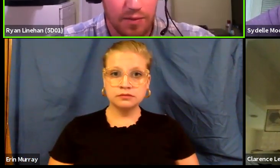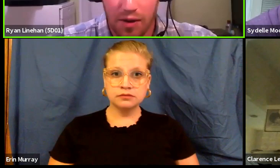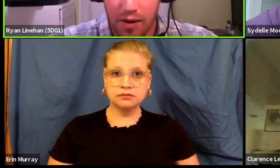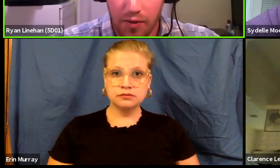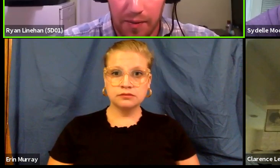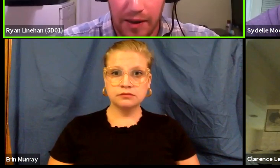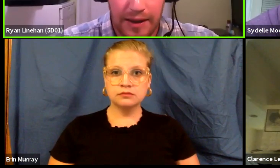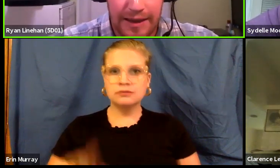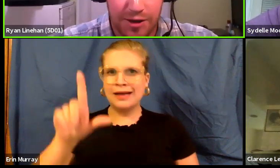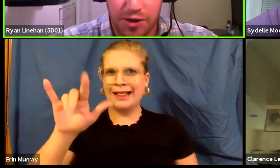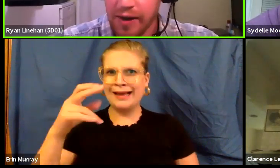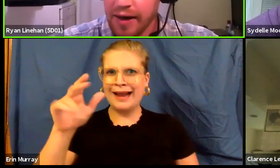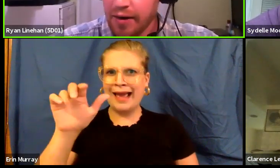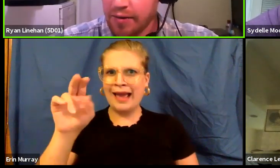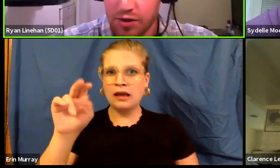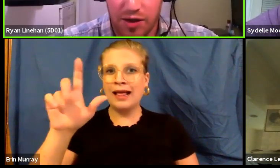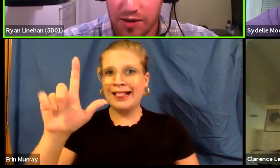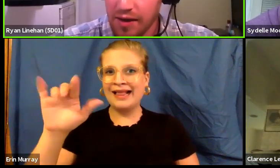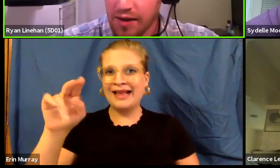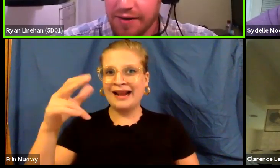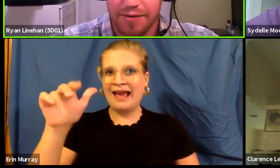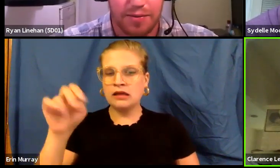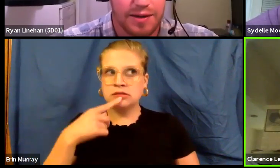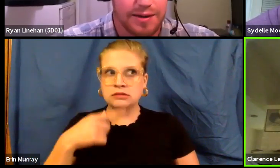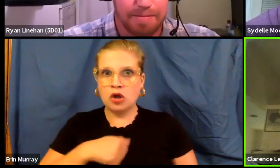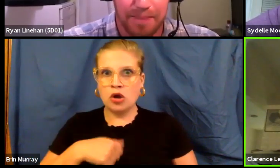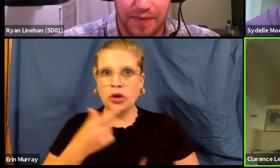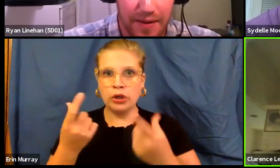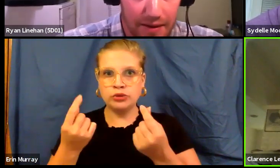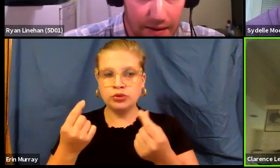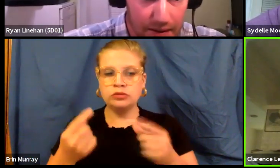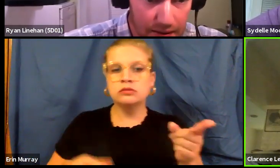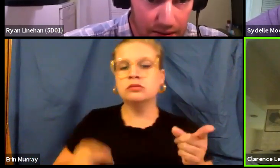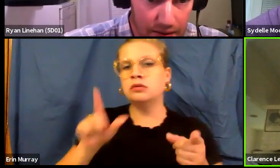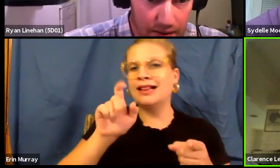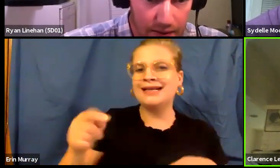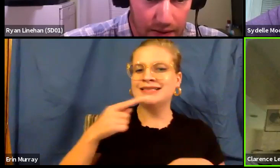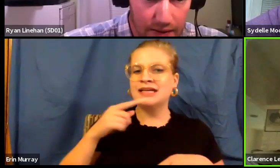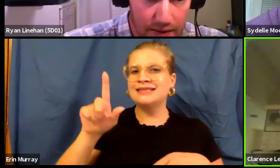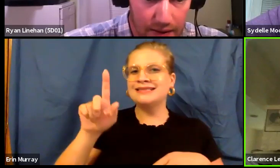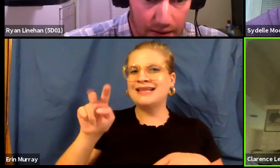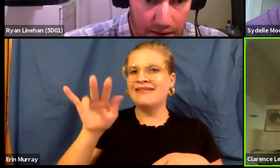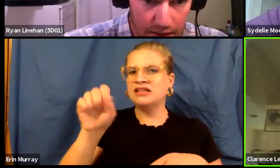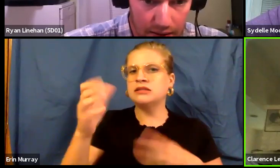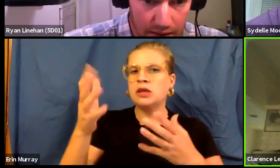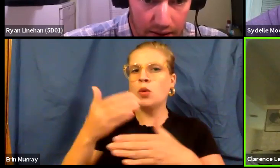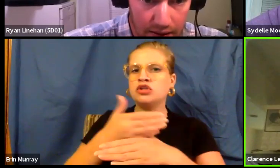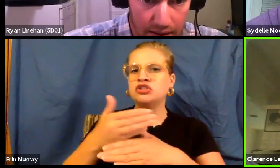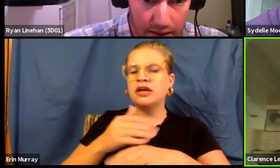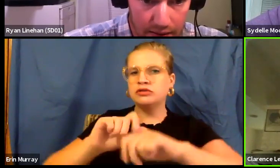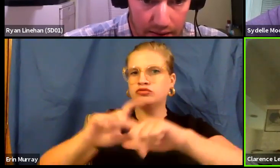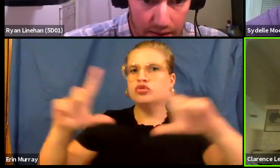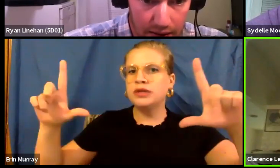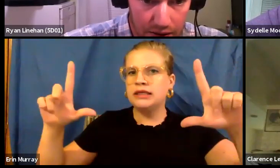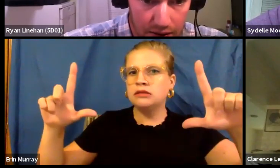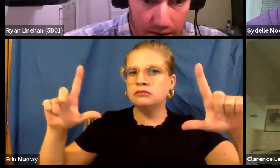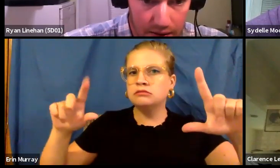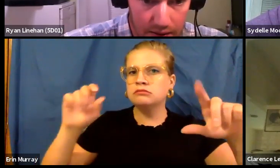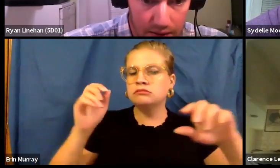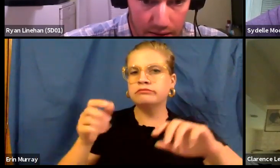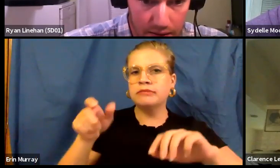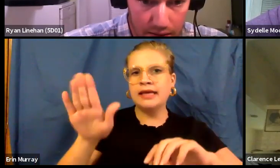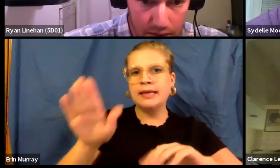I'm sorry. What am I needing to do right now? I was just move Mr. Davis to he wants to share a screen, so a panelist, right? Moving up to panelist. Gotcha. Yeah,